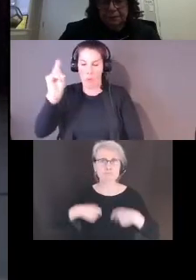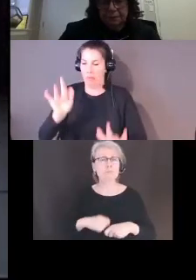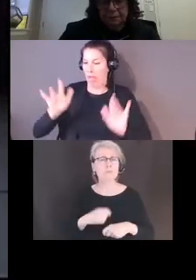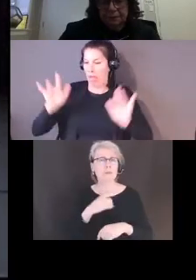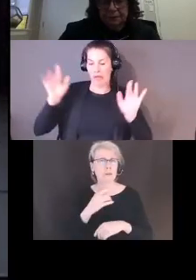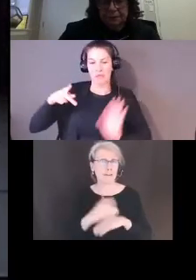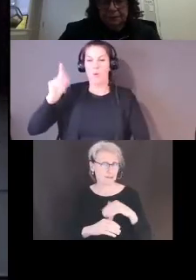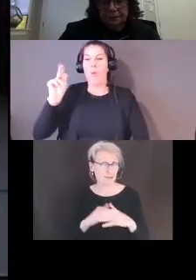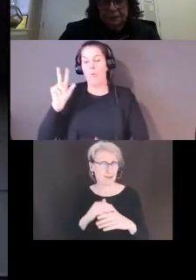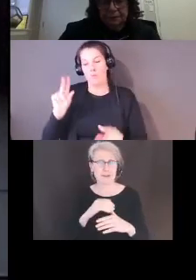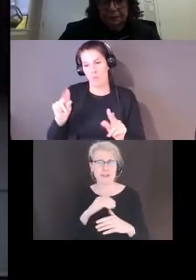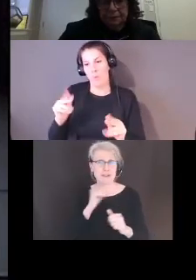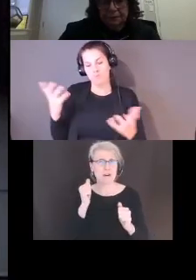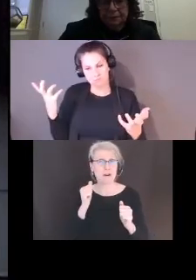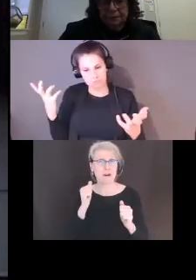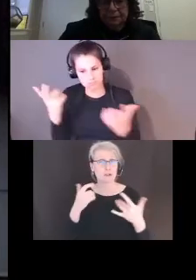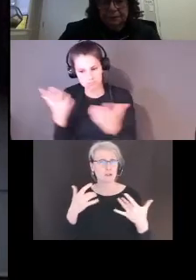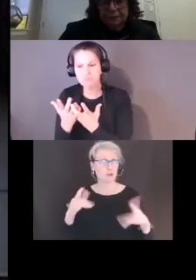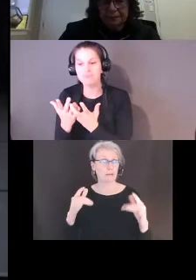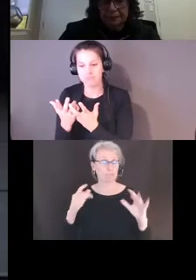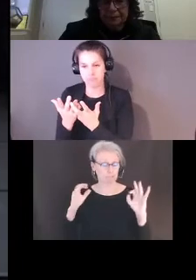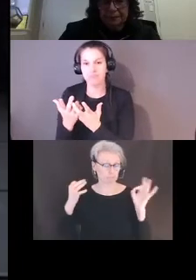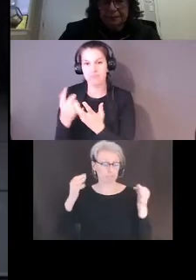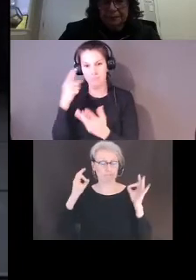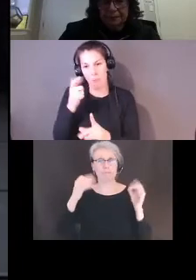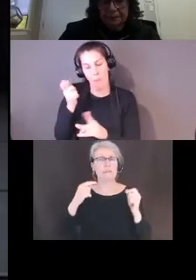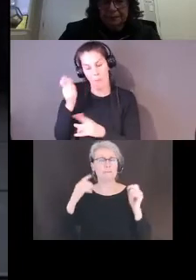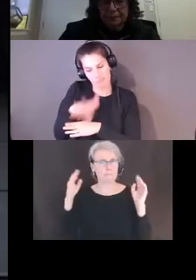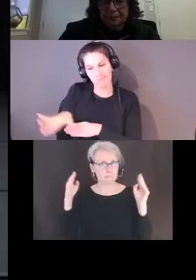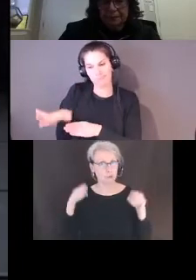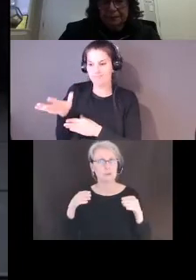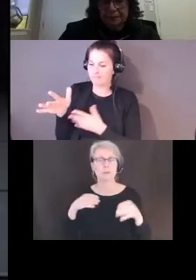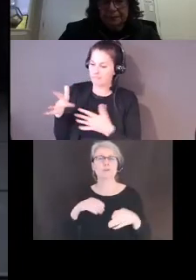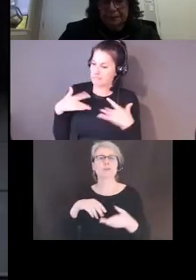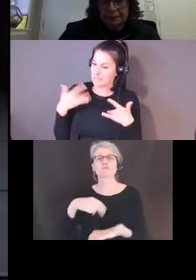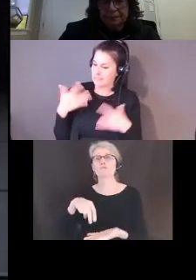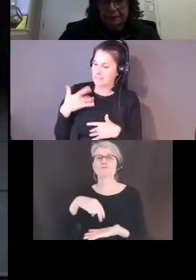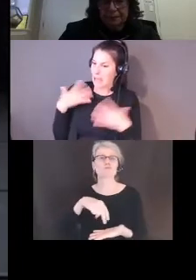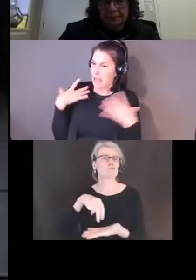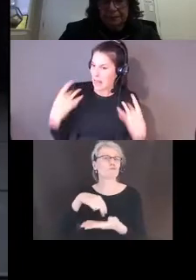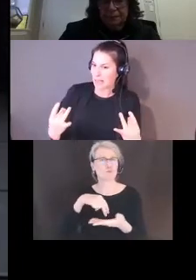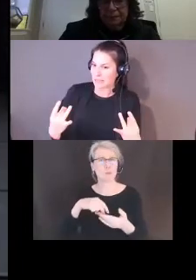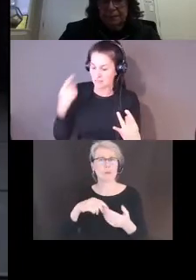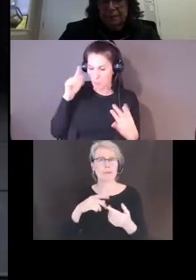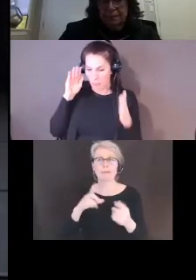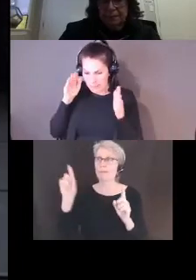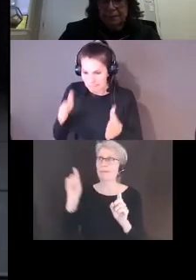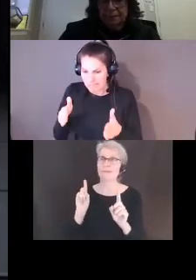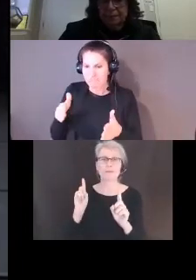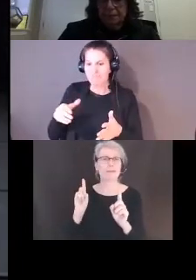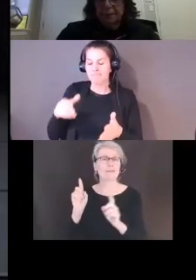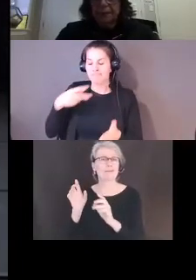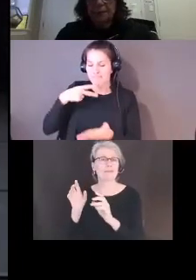not too many distractions, so that they can really focus on their performance with their volunteer by their side and be proud and